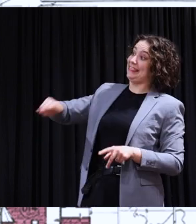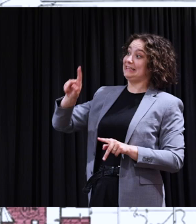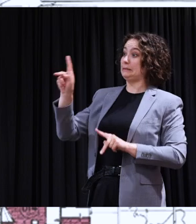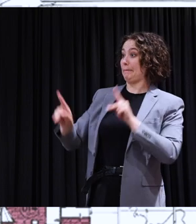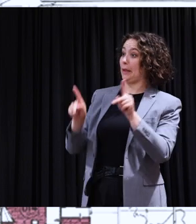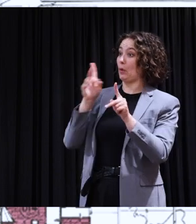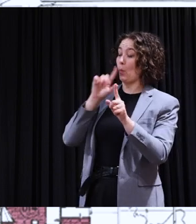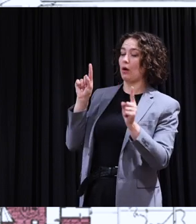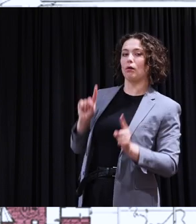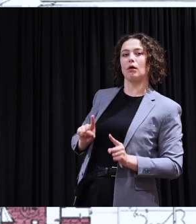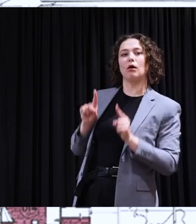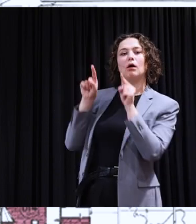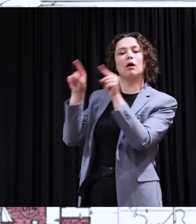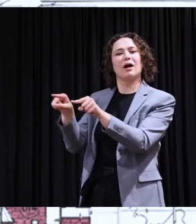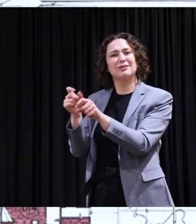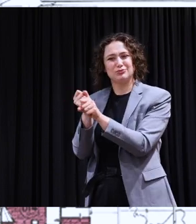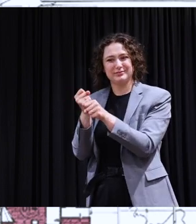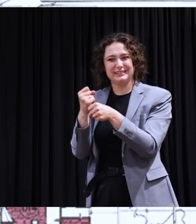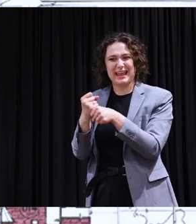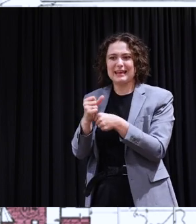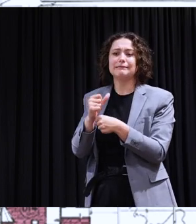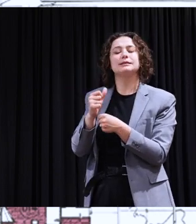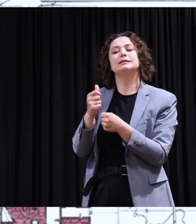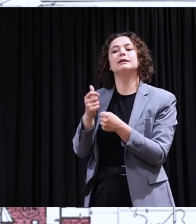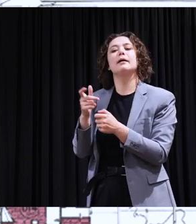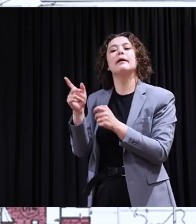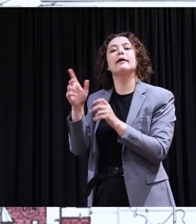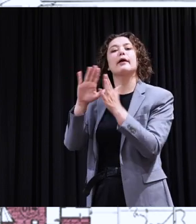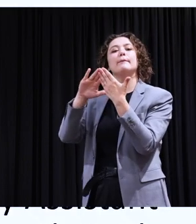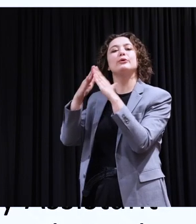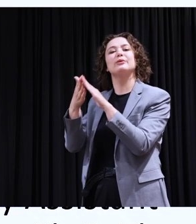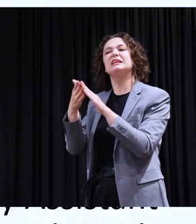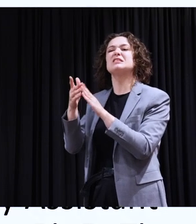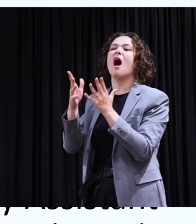create undesirable communities. They created undesirable communities.